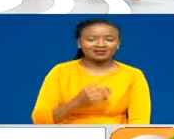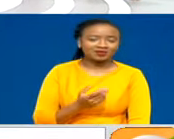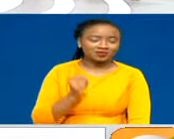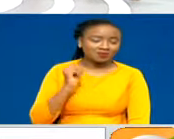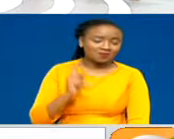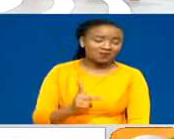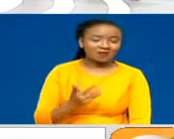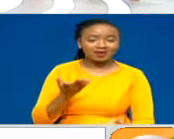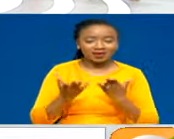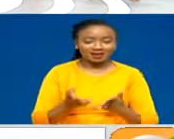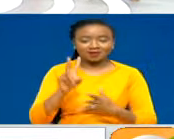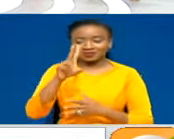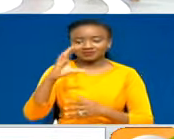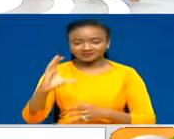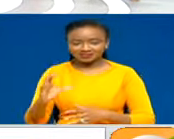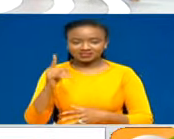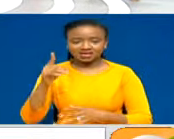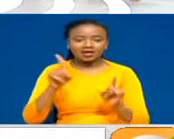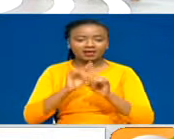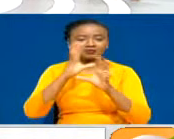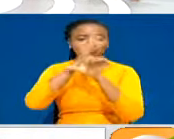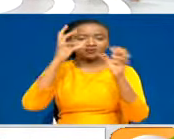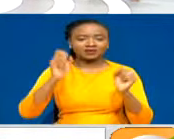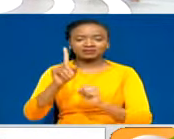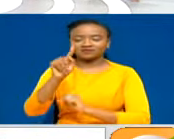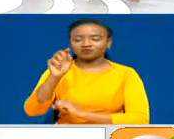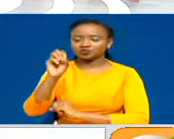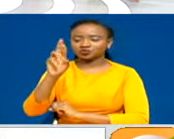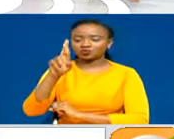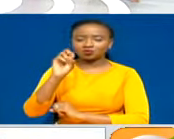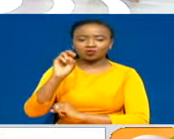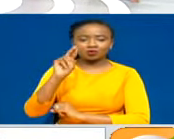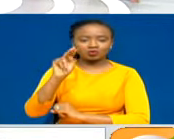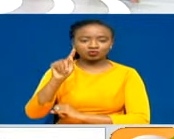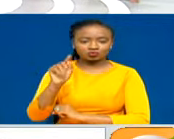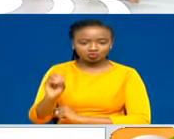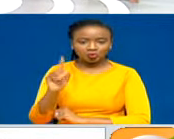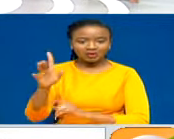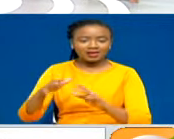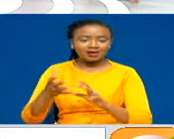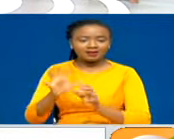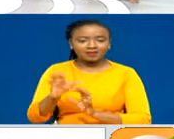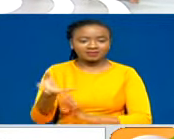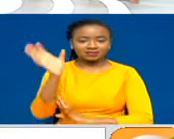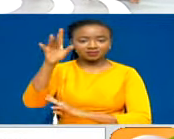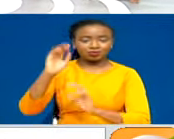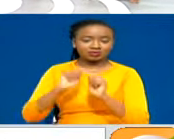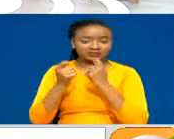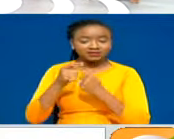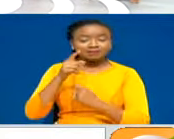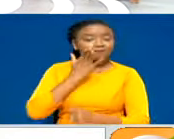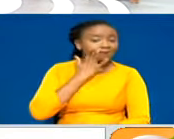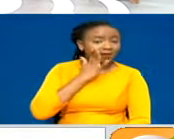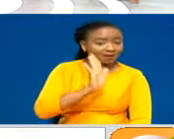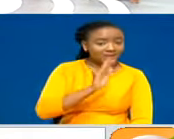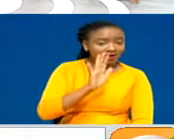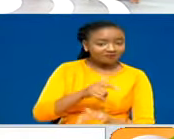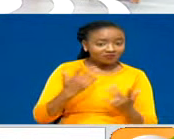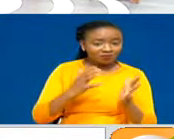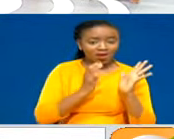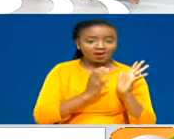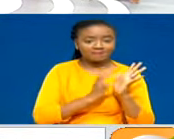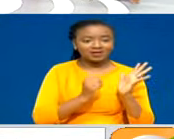We're here with the vice chairman and president of the Toronto Raptors. Hey, by the way, his mother's from Ukambani. You know where